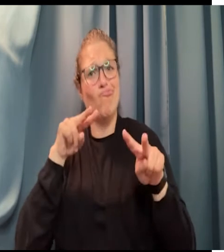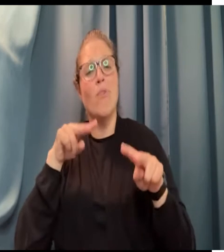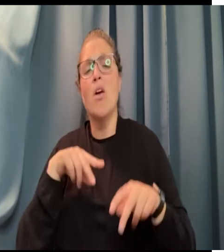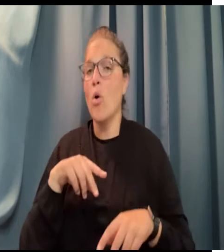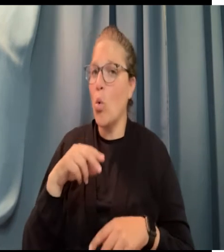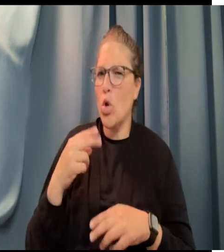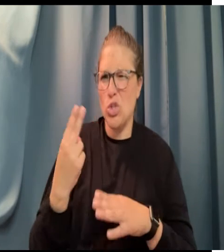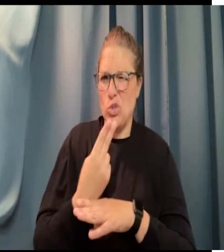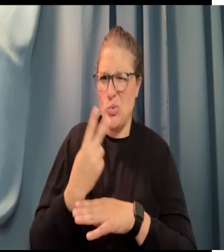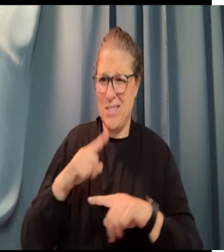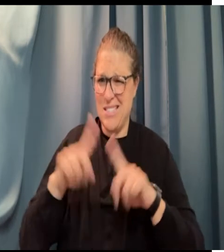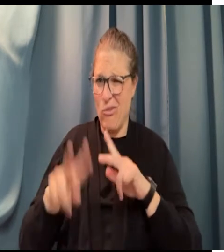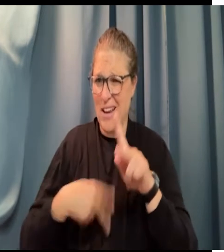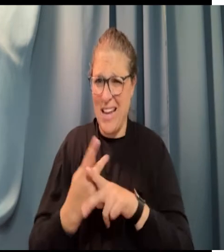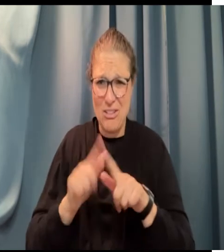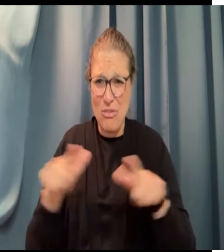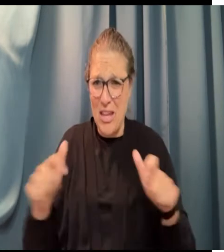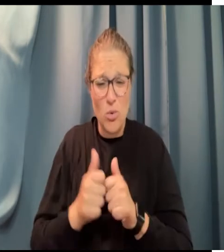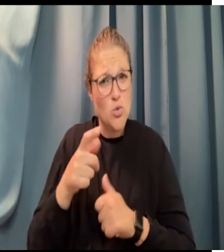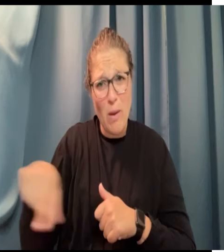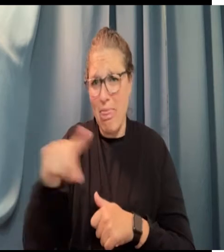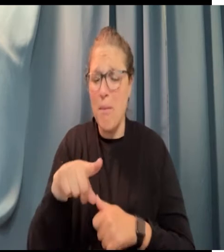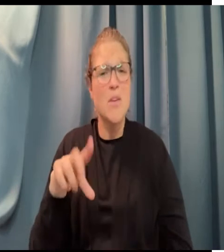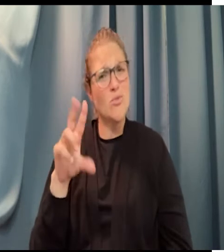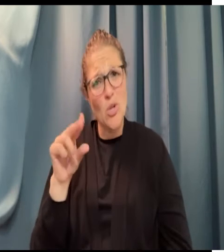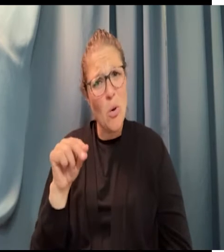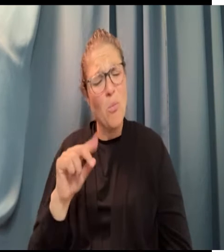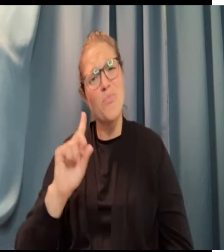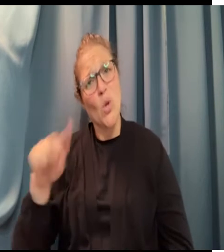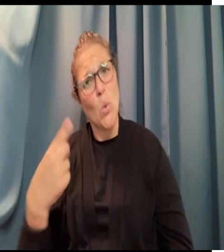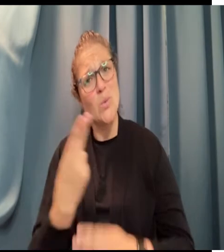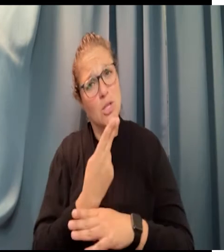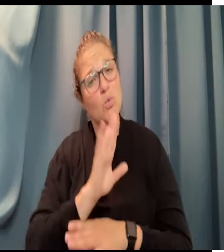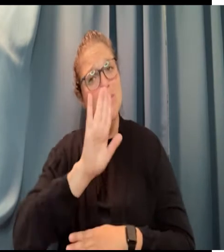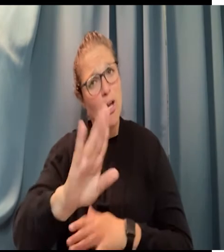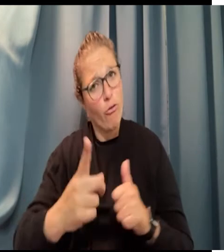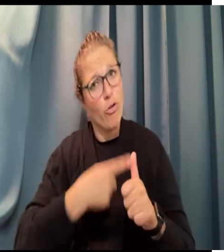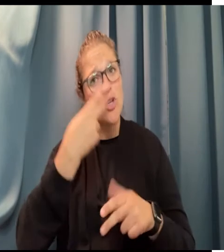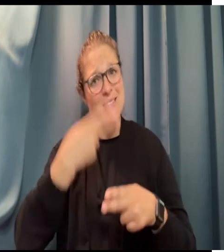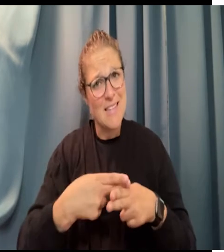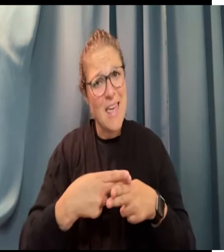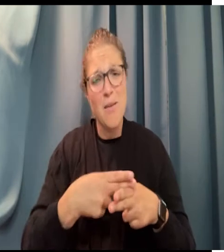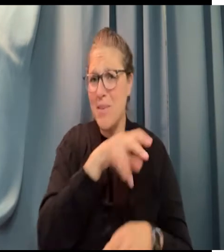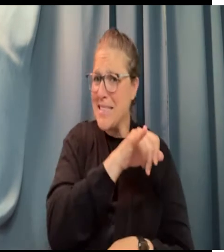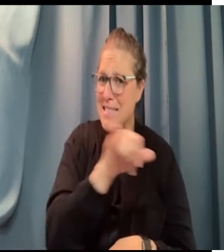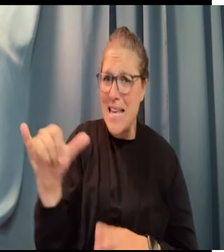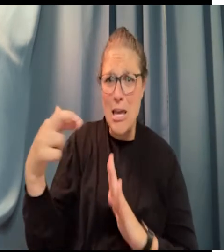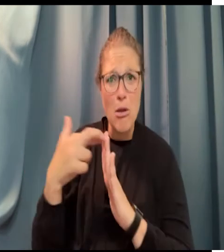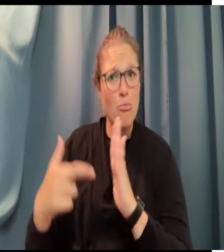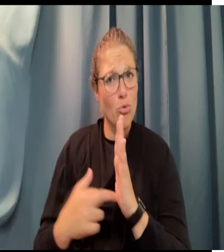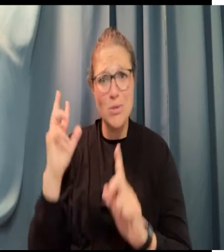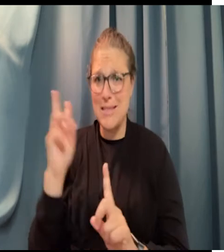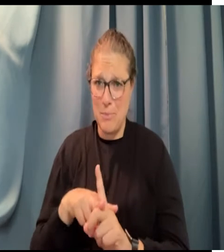use language you wouldn't ordinarily use. Only use their first names. The same rules apply to everybody